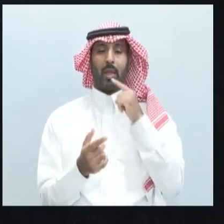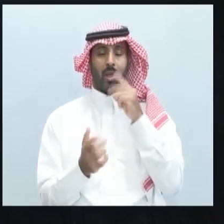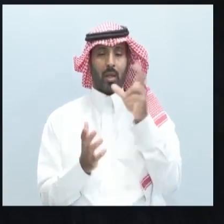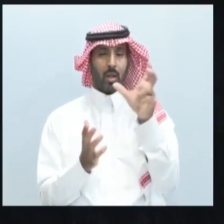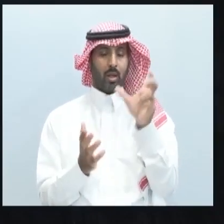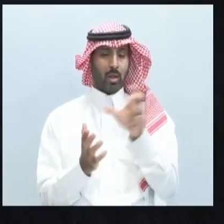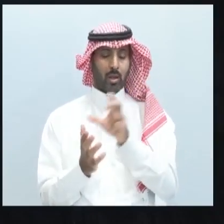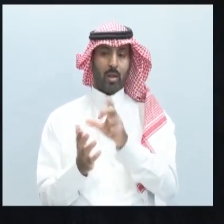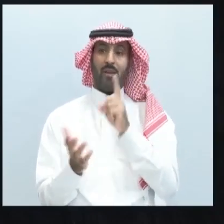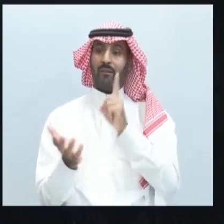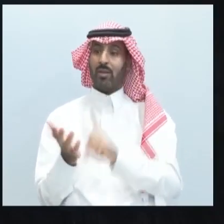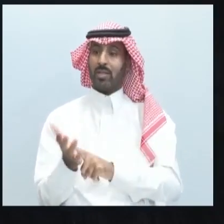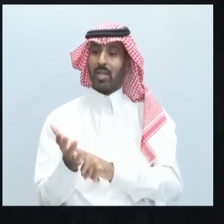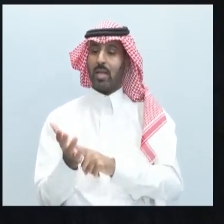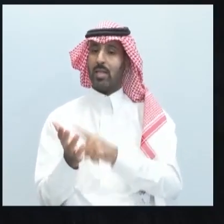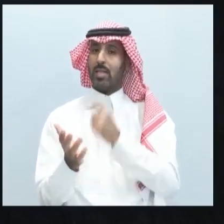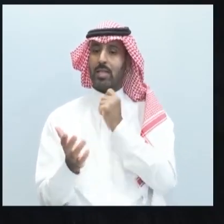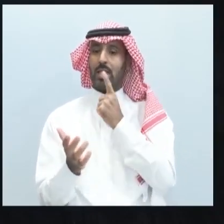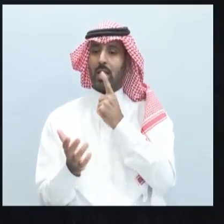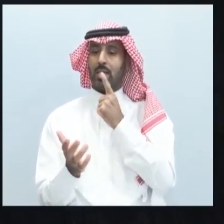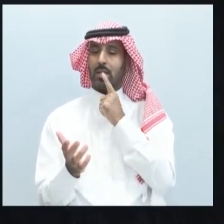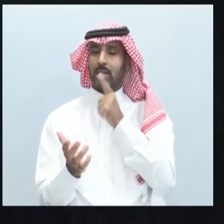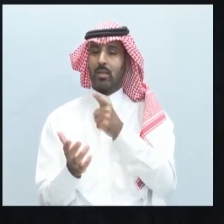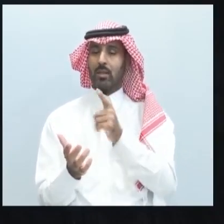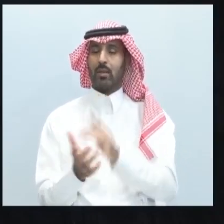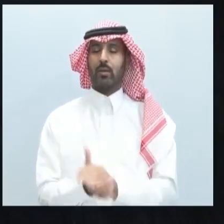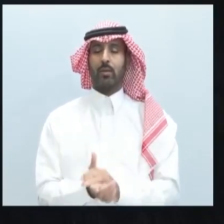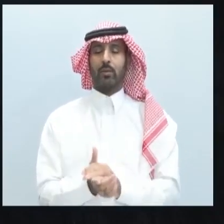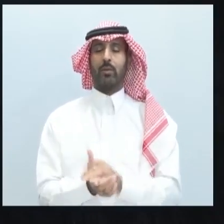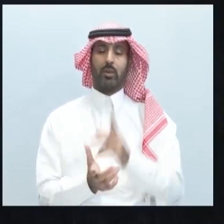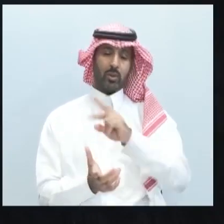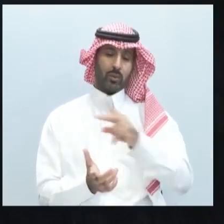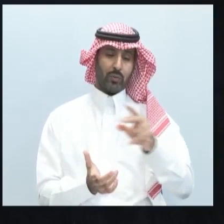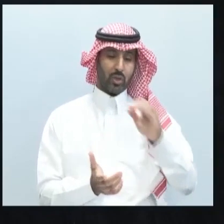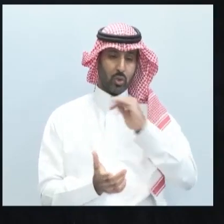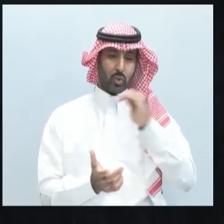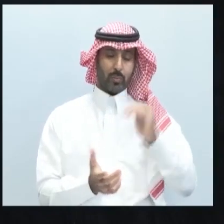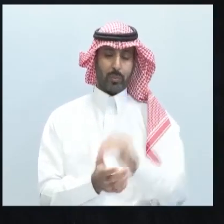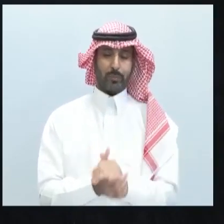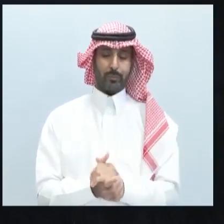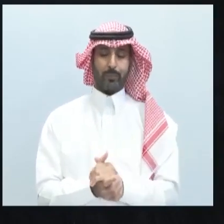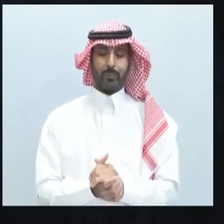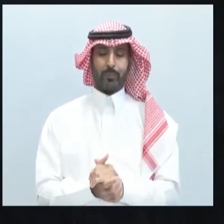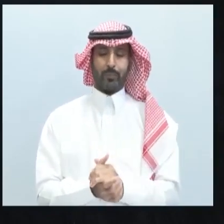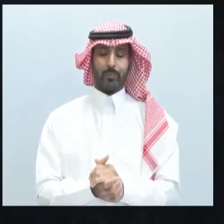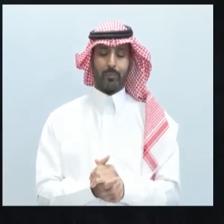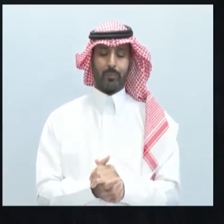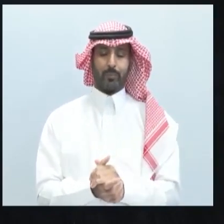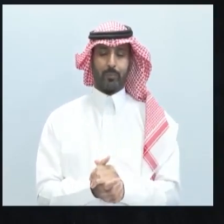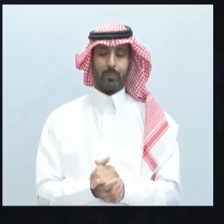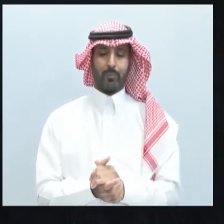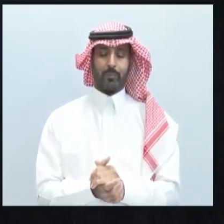that we said to emphasize, to stress, and it can be used in different tenses.